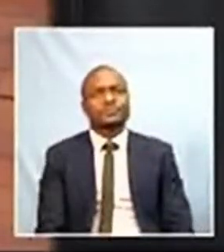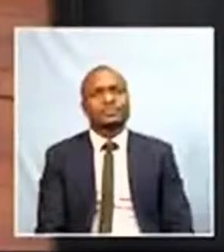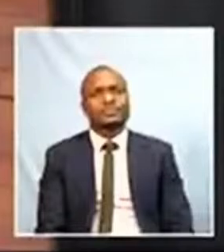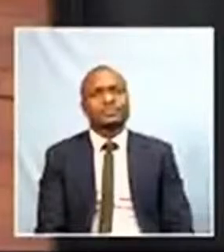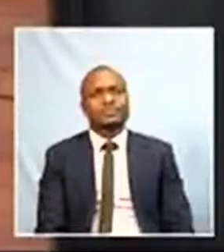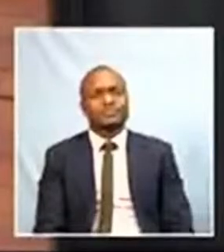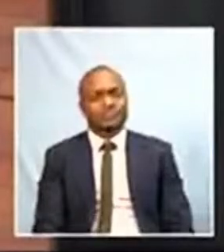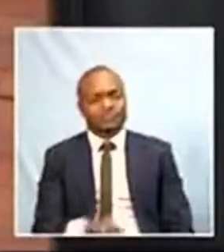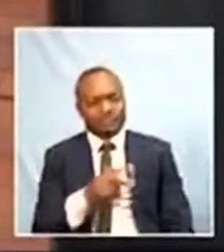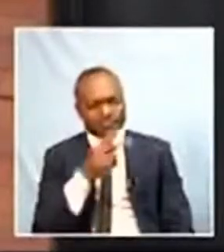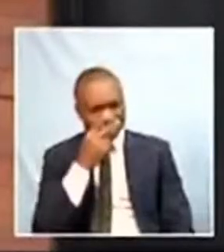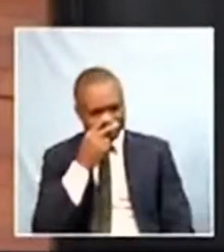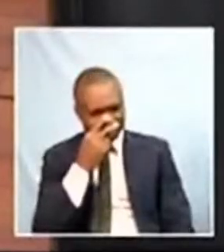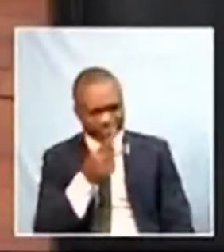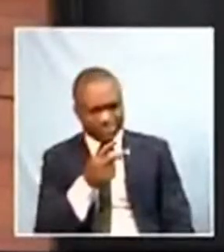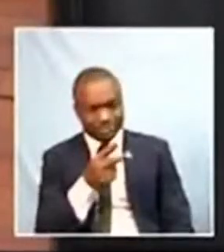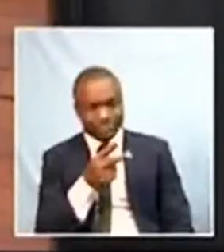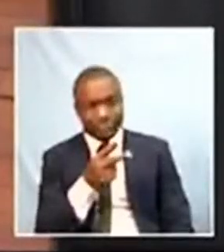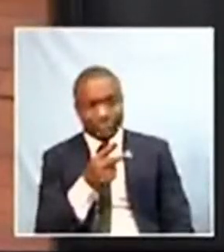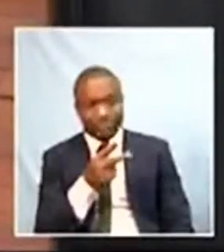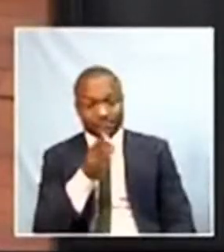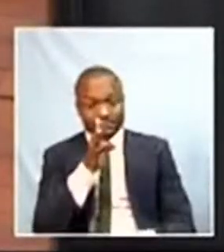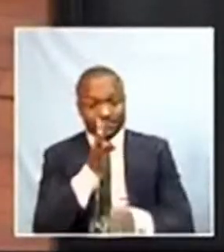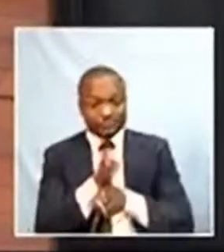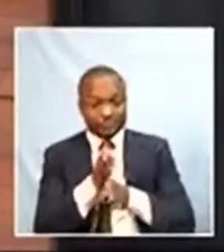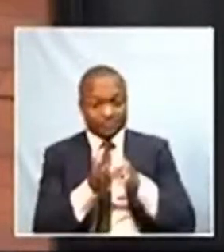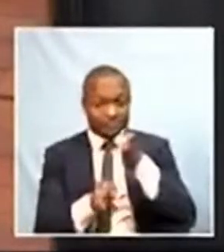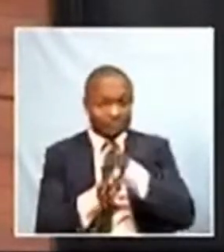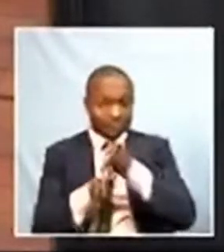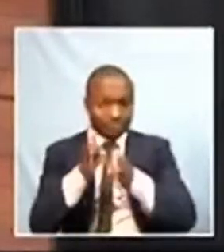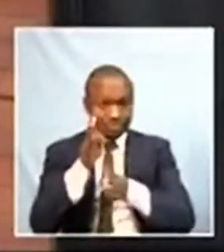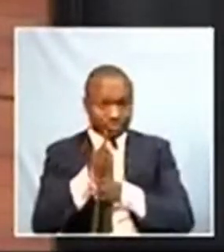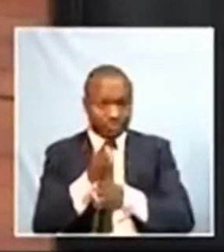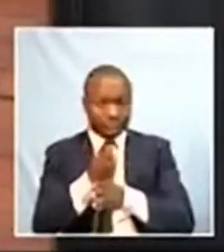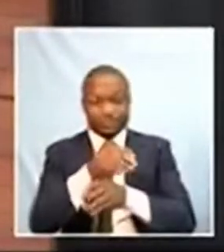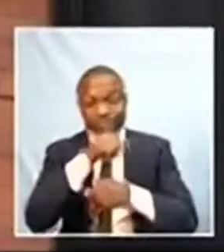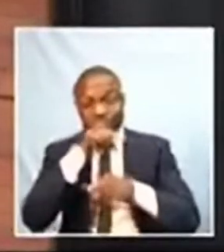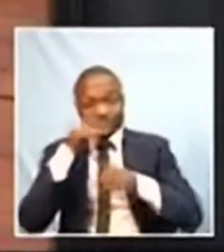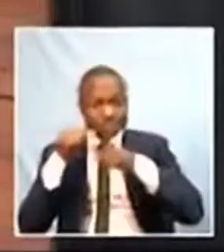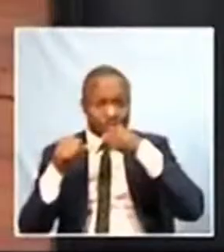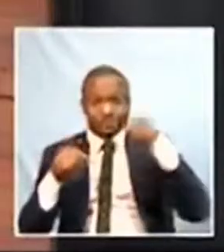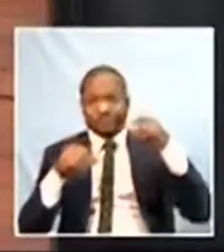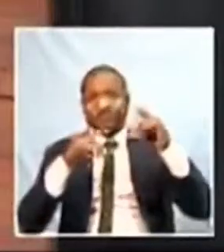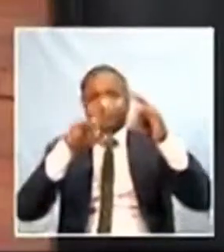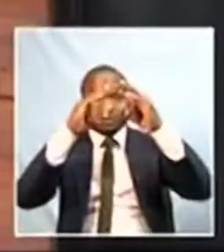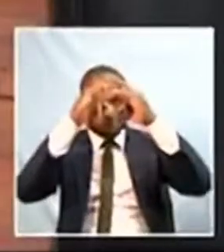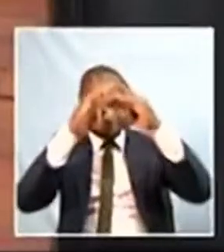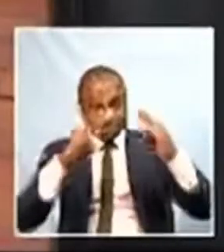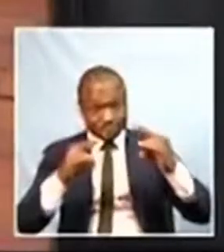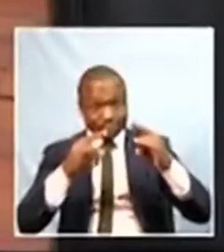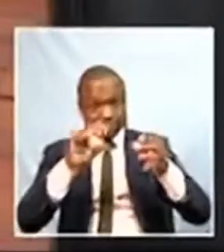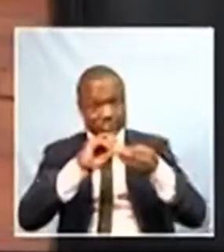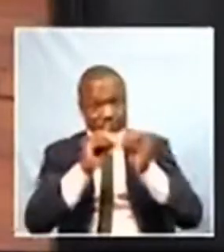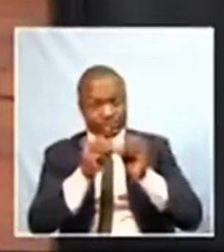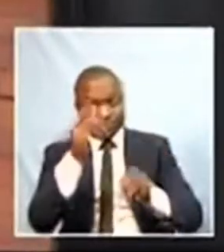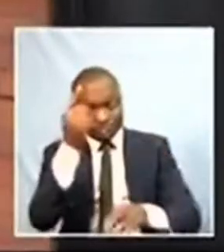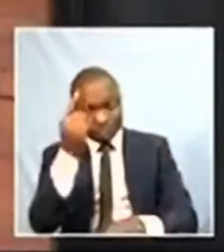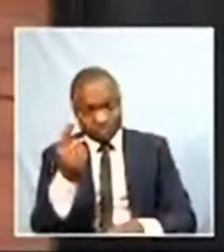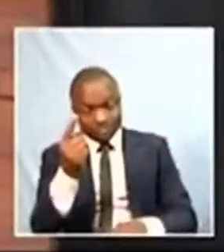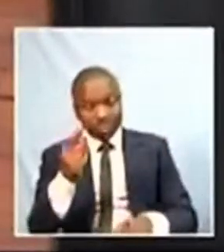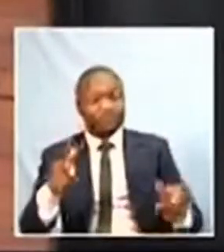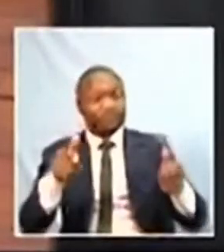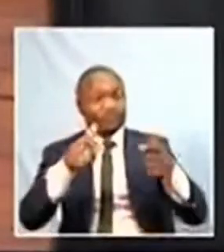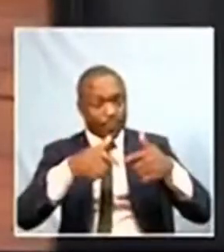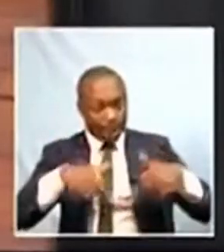And when you look at the construction of an agricultural shed, which is number 1, the